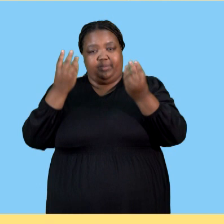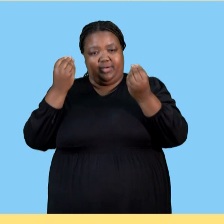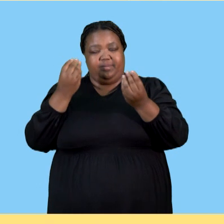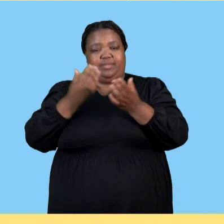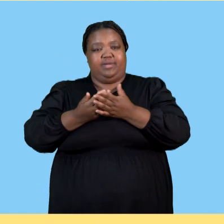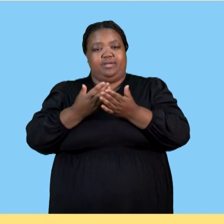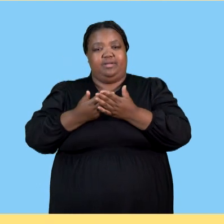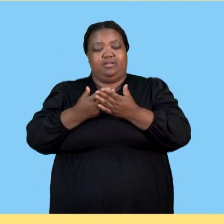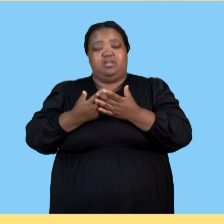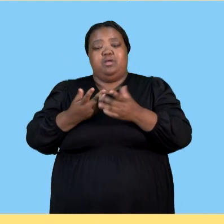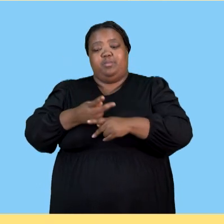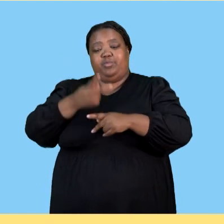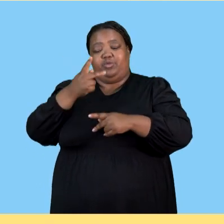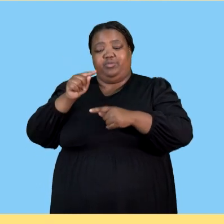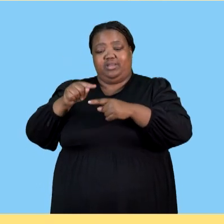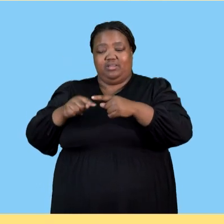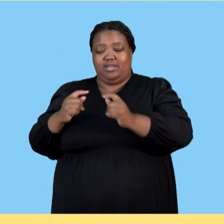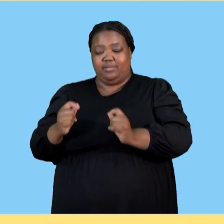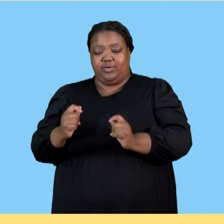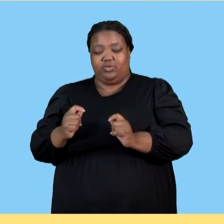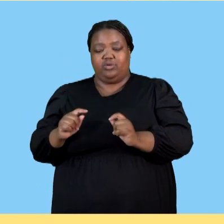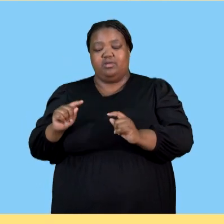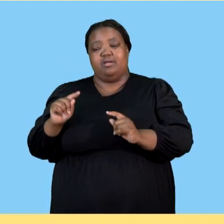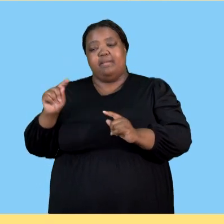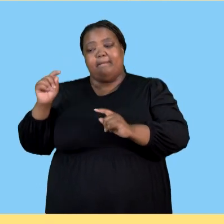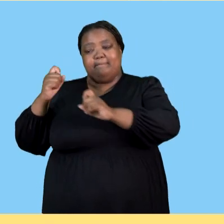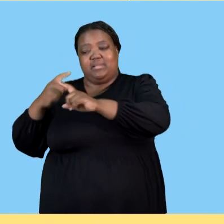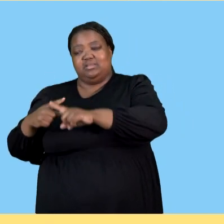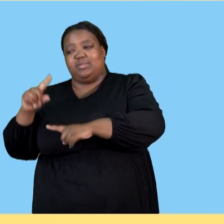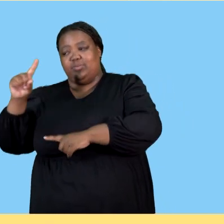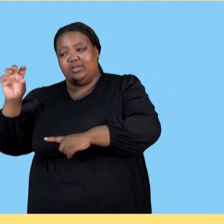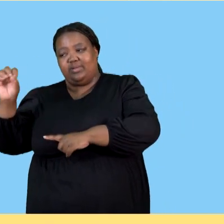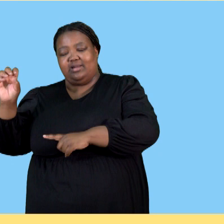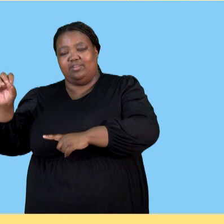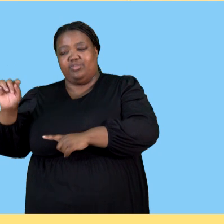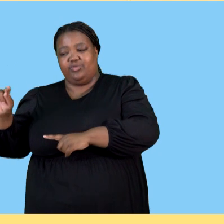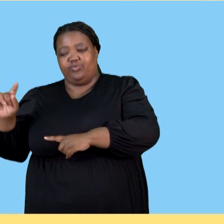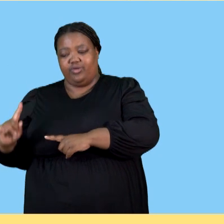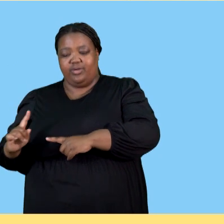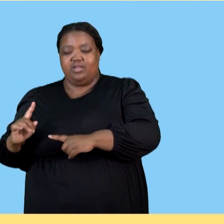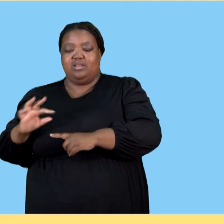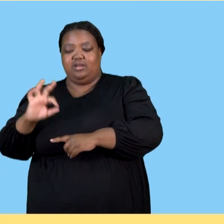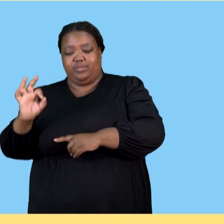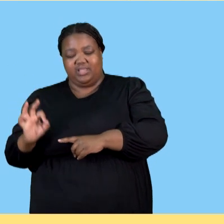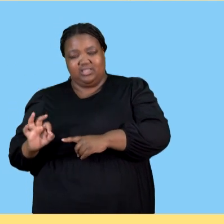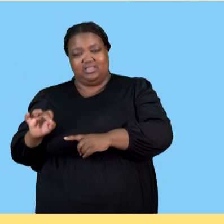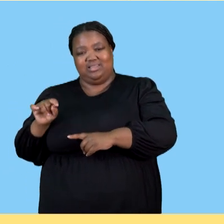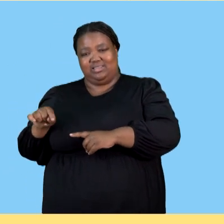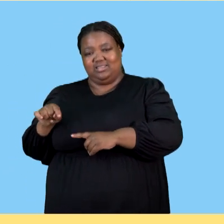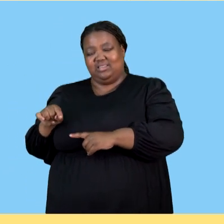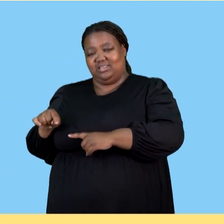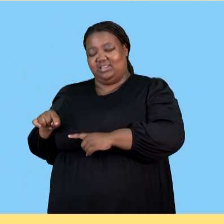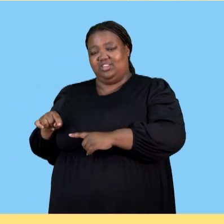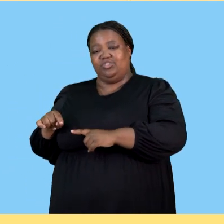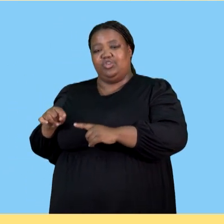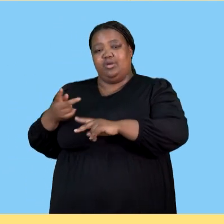you divide your profit by the cost, multiply by 100 over 1. That gives you the percentage profit